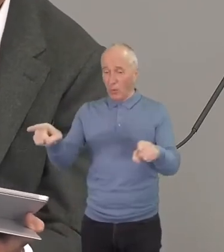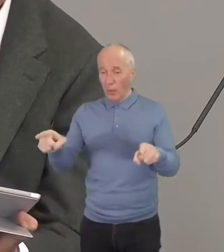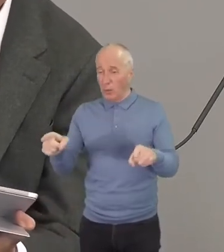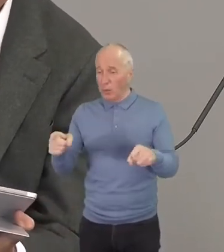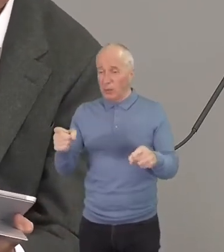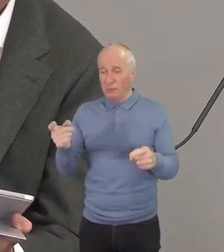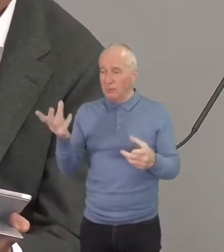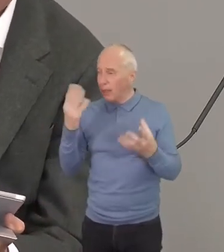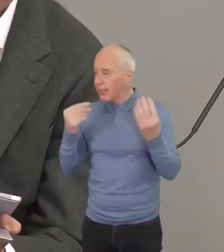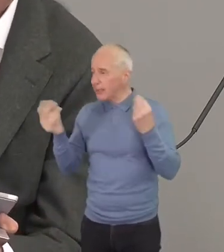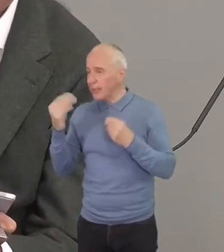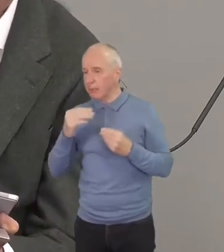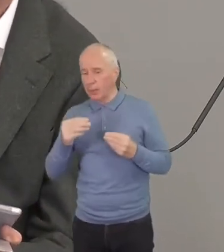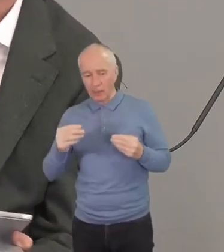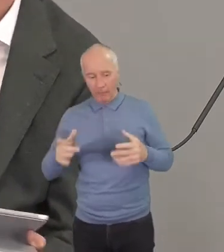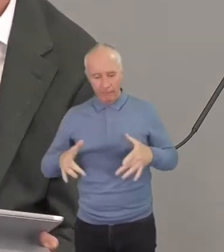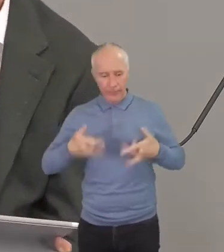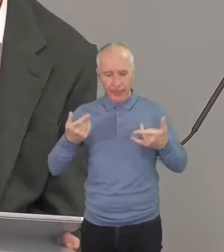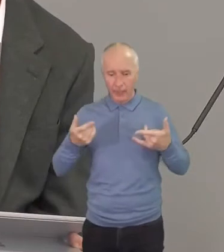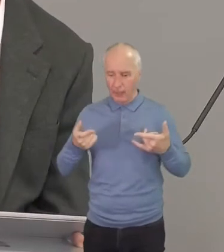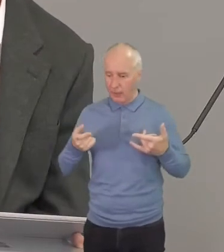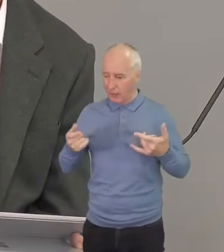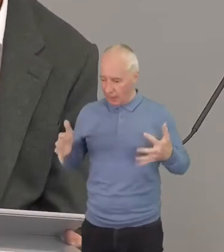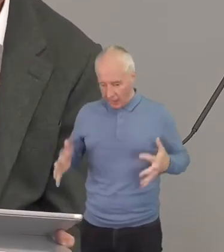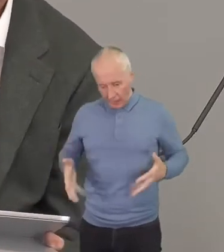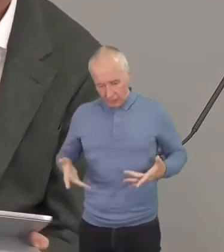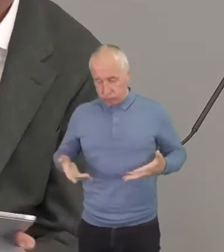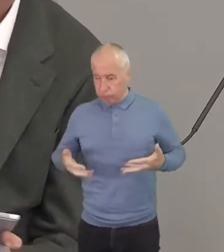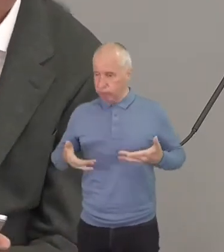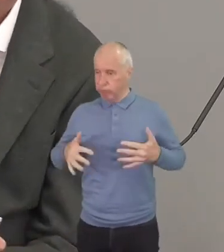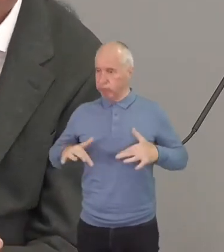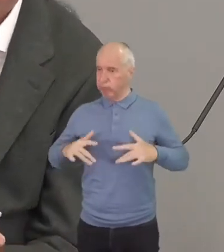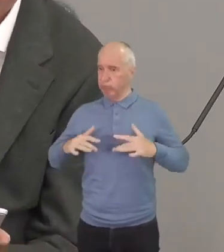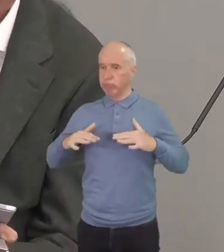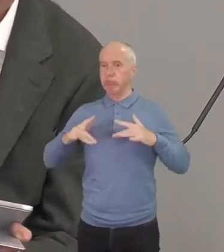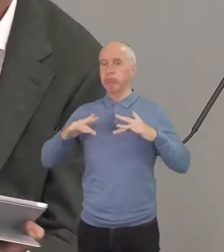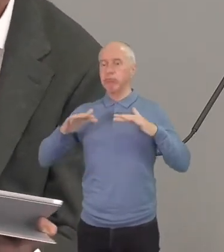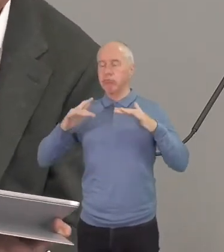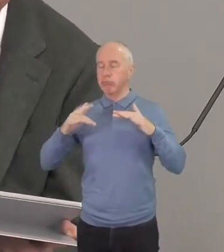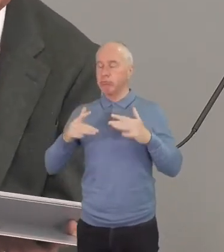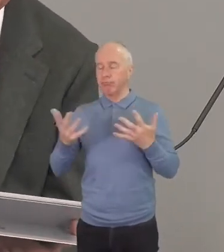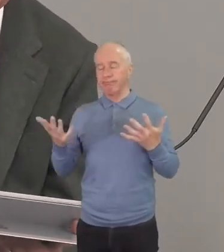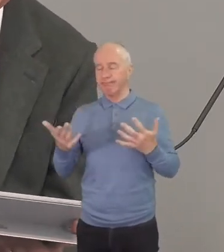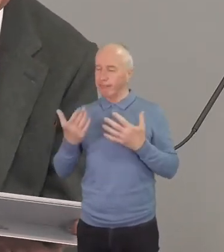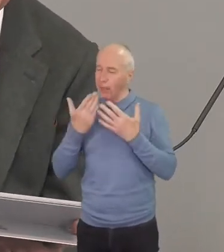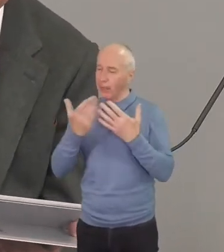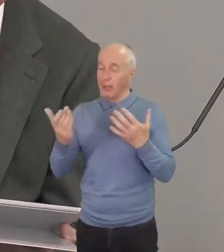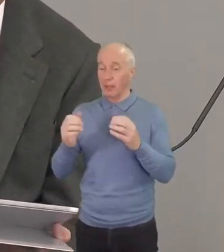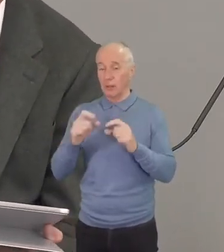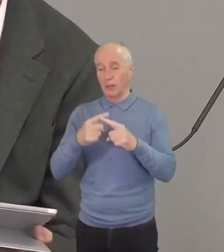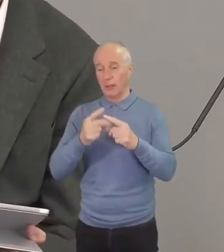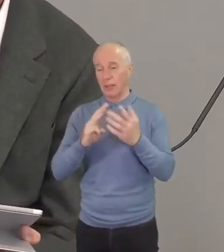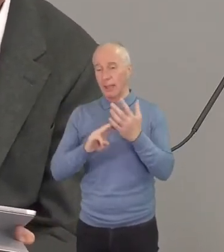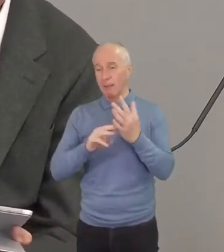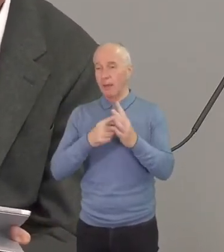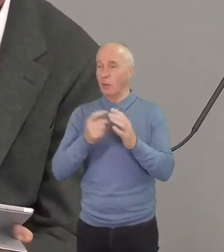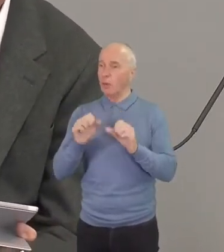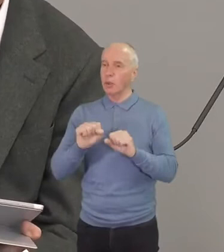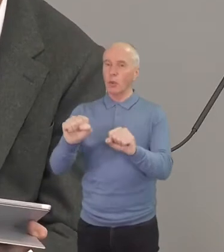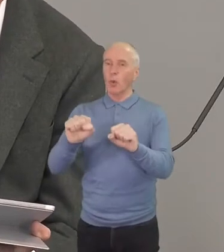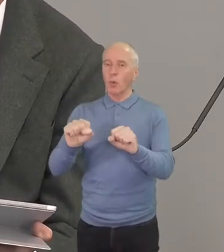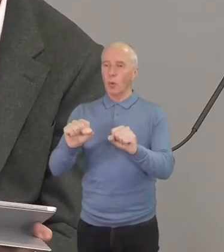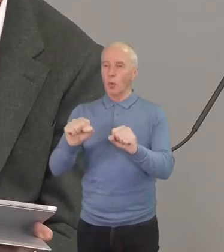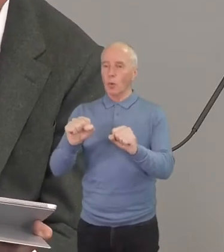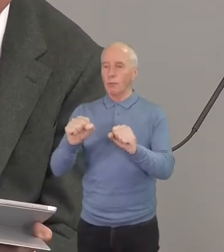but feeling very uplifted. Well, we're pleased you're feeling uplifted. We are too, and even more so for your comment. So thank you, Emma. A